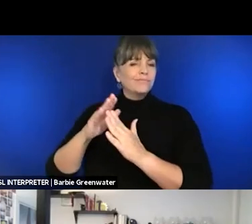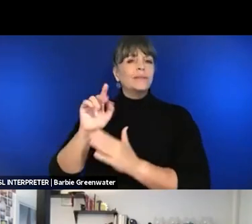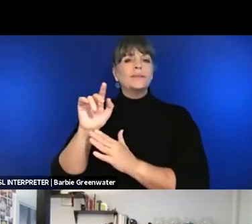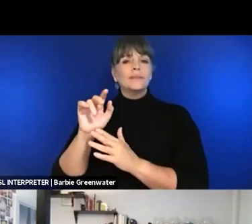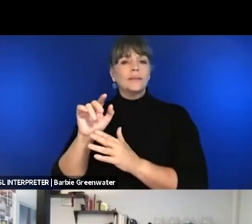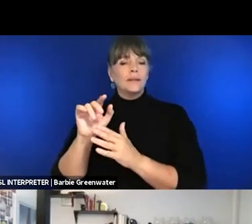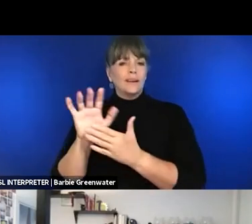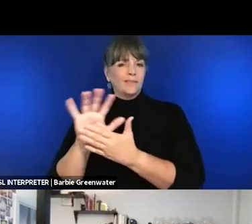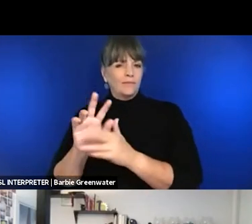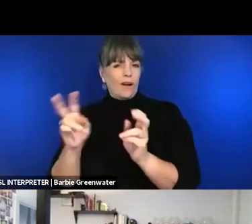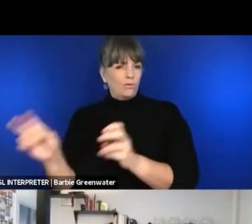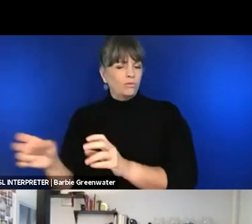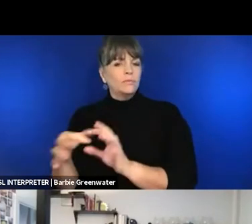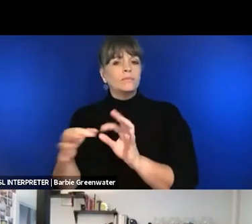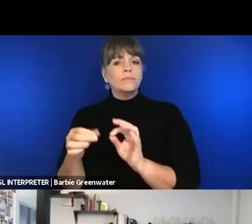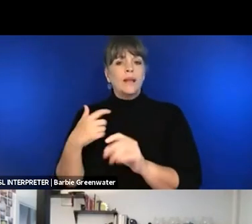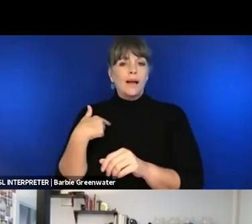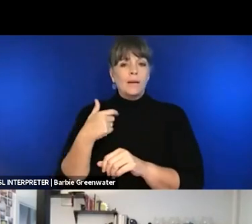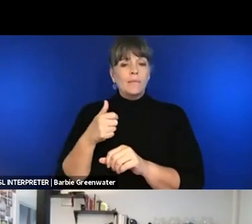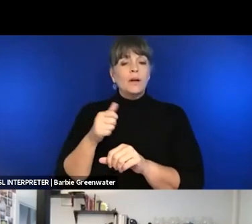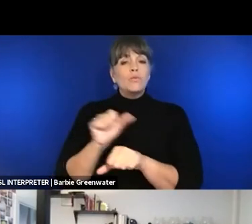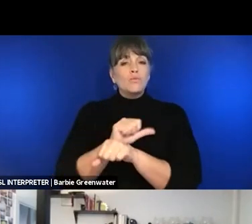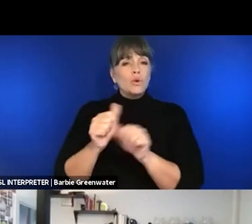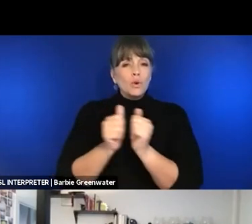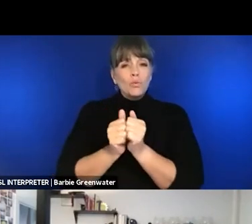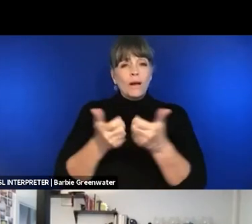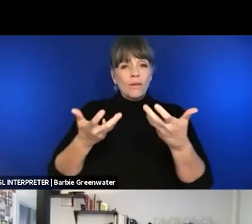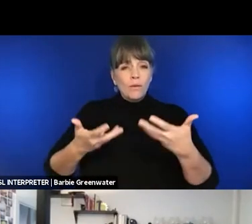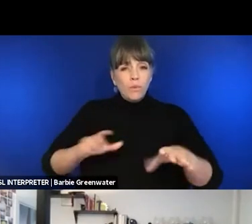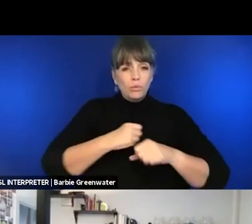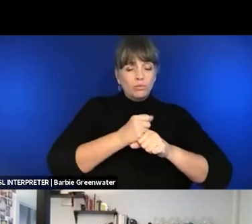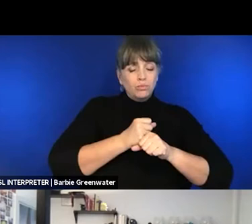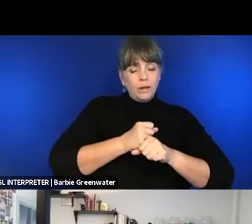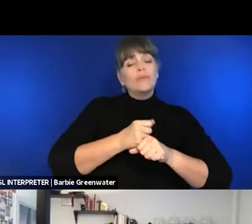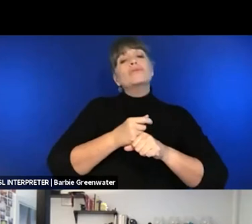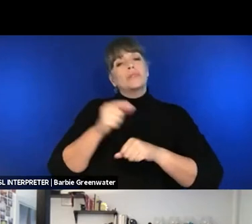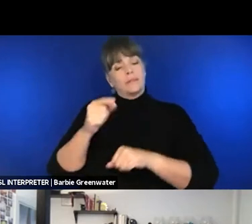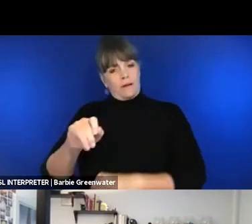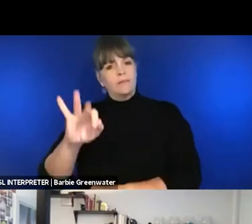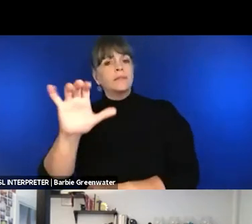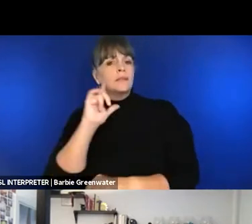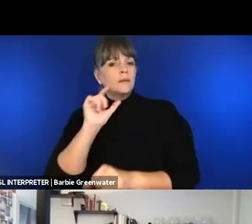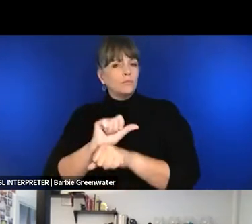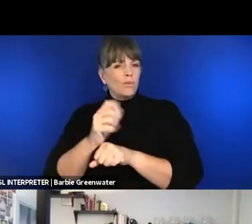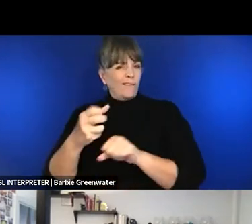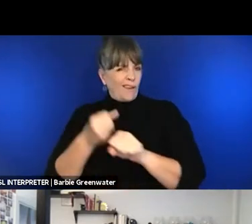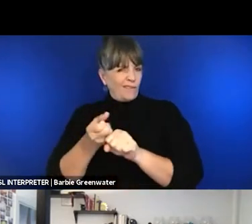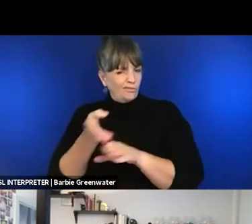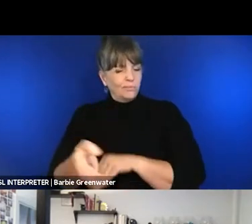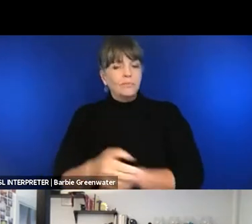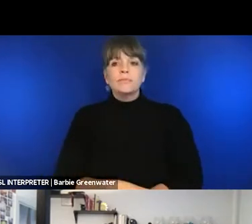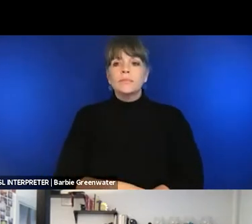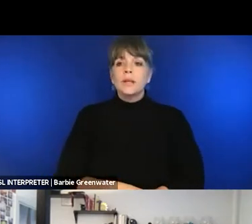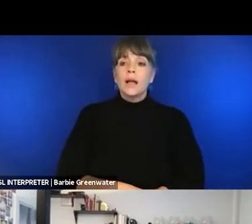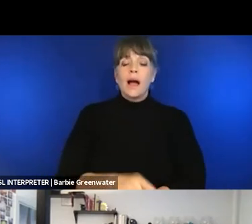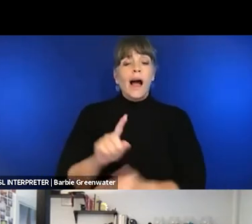10 years and have been with IFC for about 5 of those. IFC's audio description journey began back in